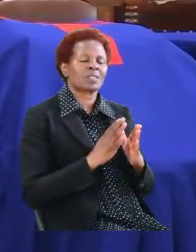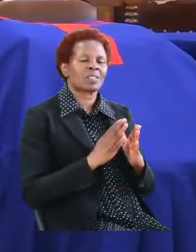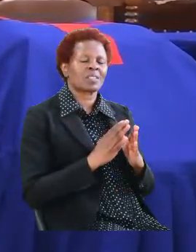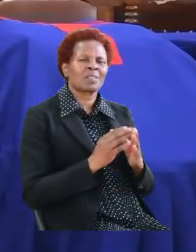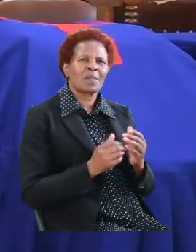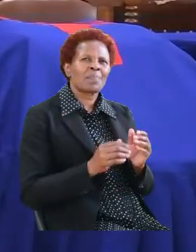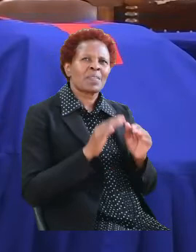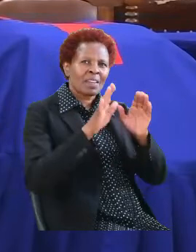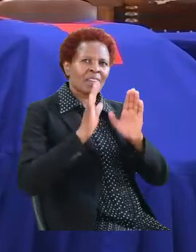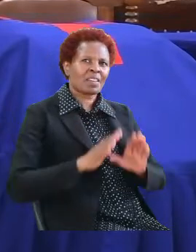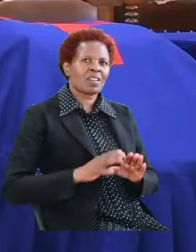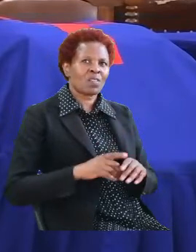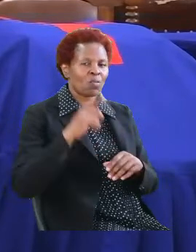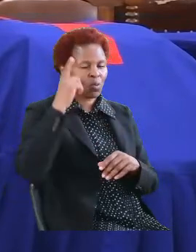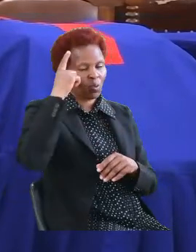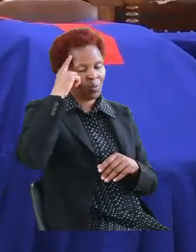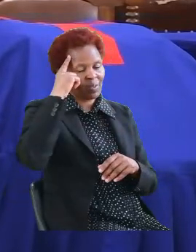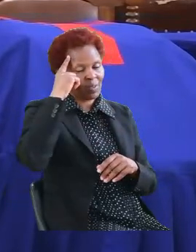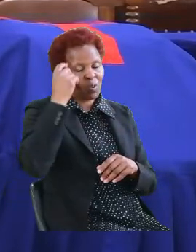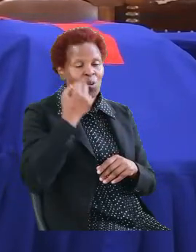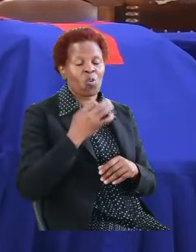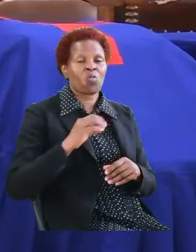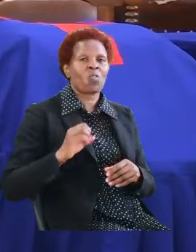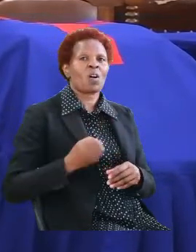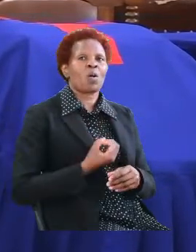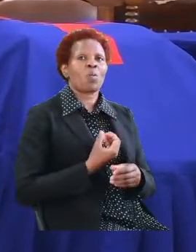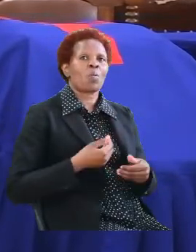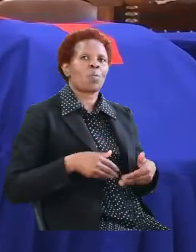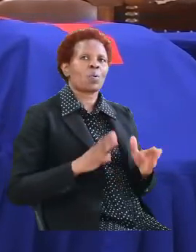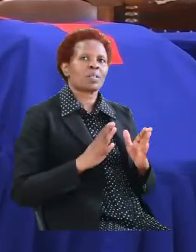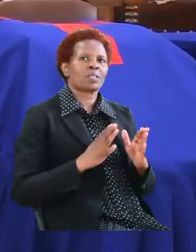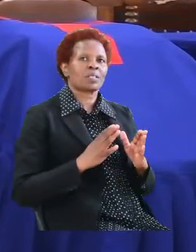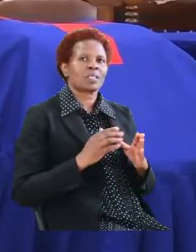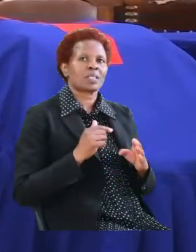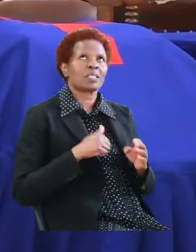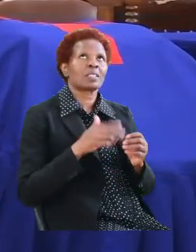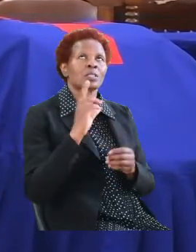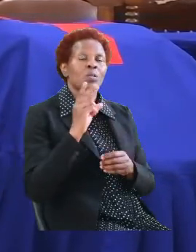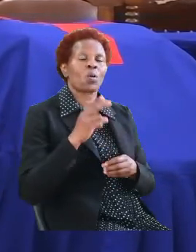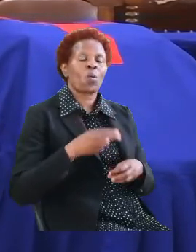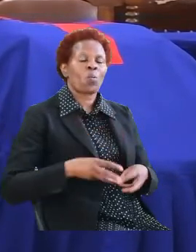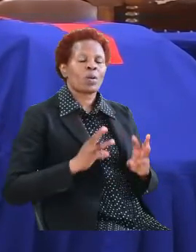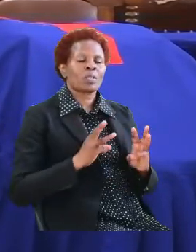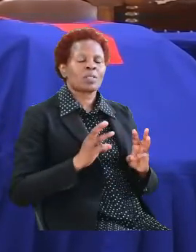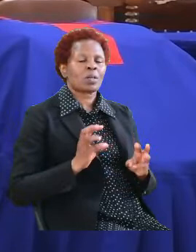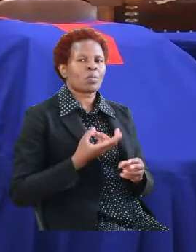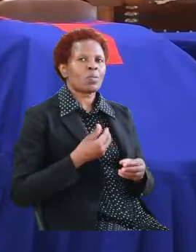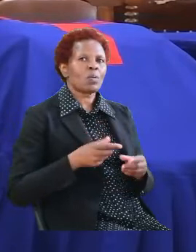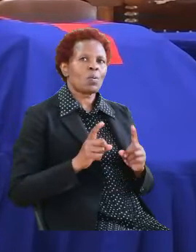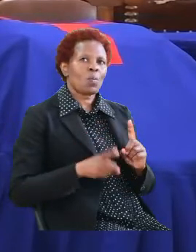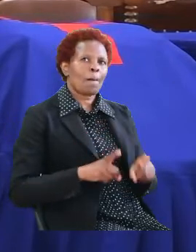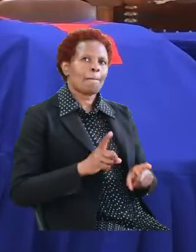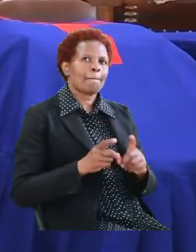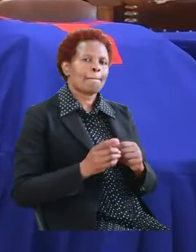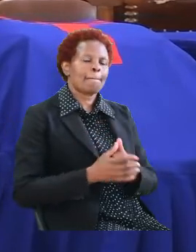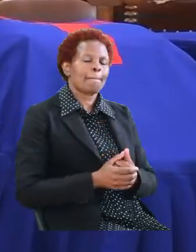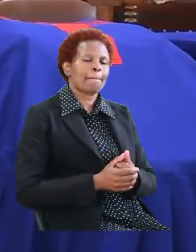To give careful thoughts to our ways. And again, in his ways, we walk. Praise the name of the Lord.